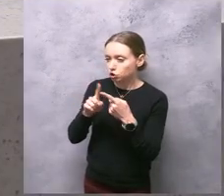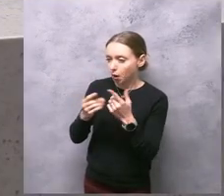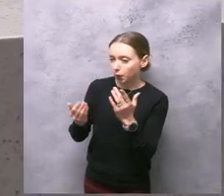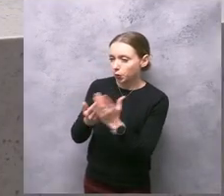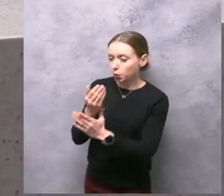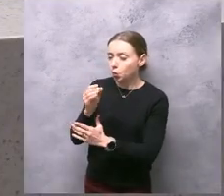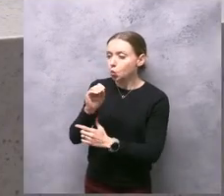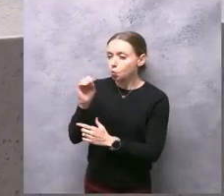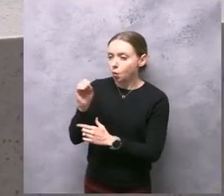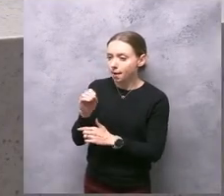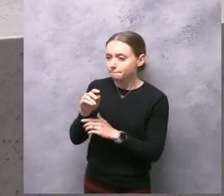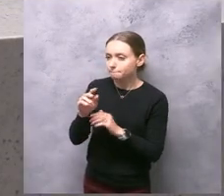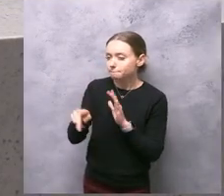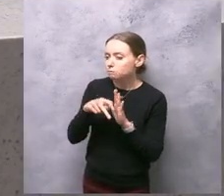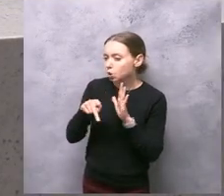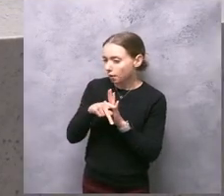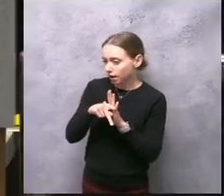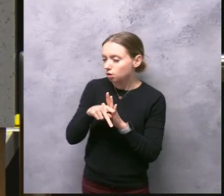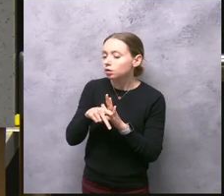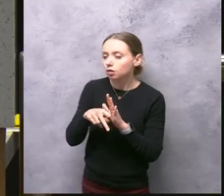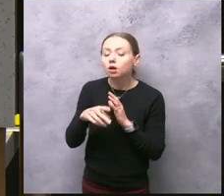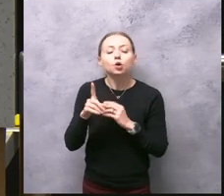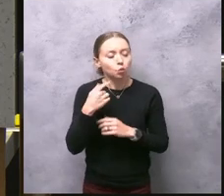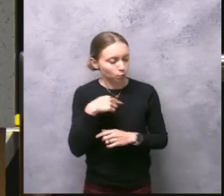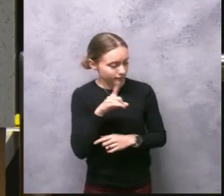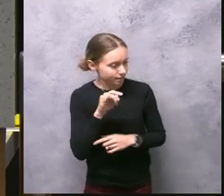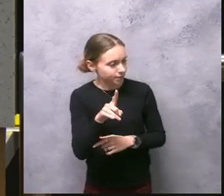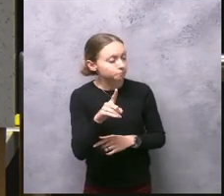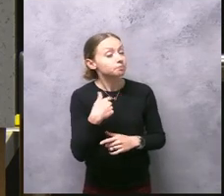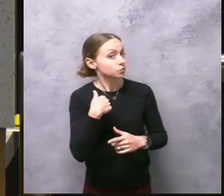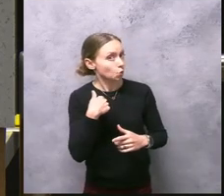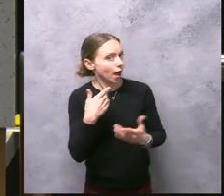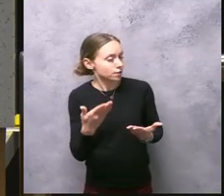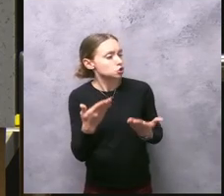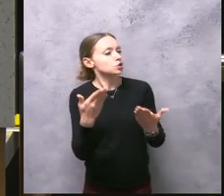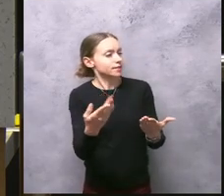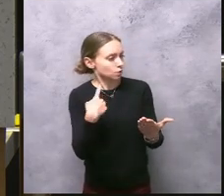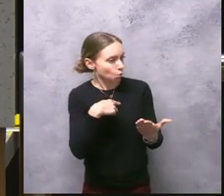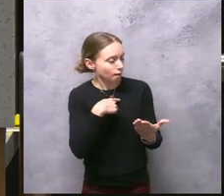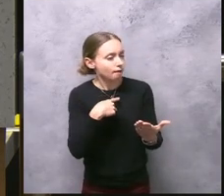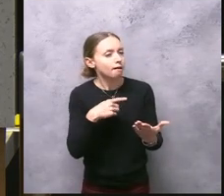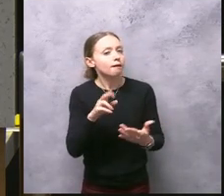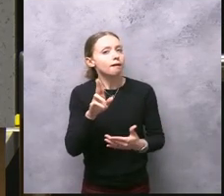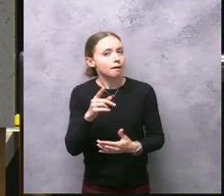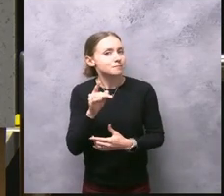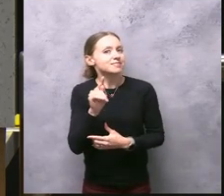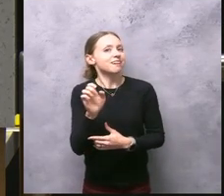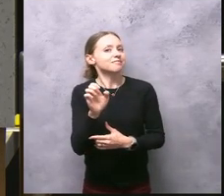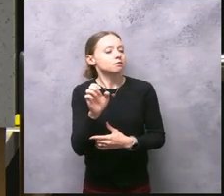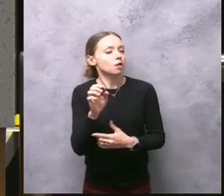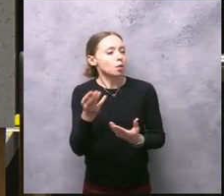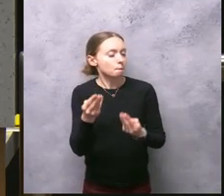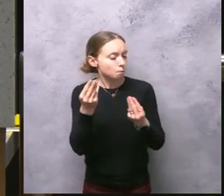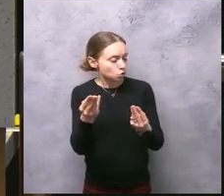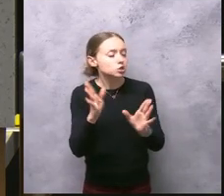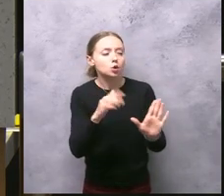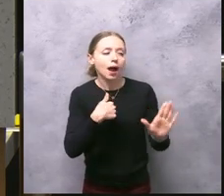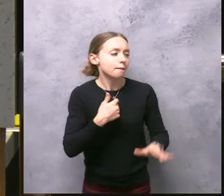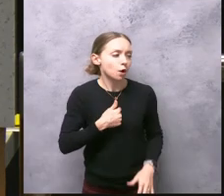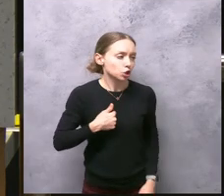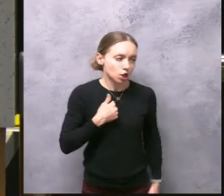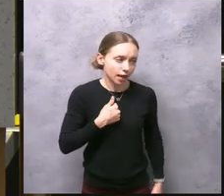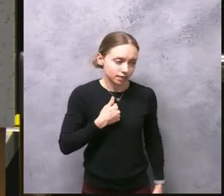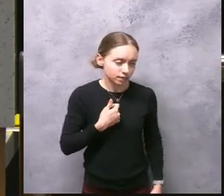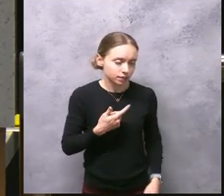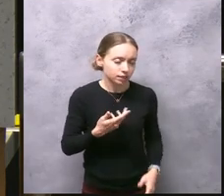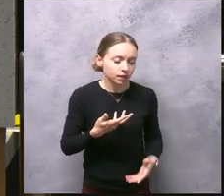with a variable rate bond. So we did update the, so I suggested that we update the motion, and so my apologies for not